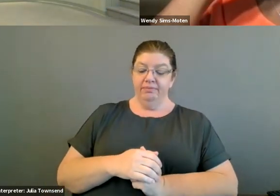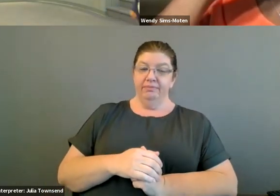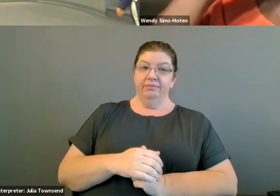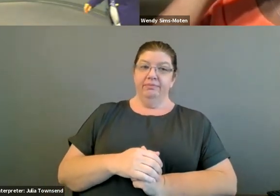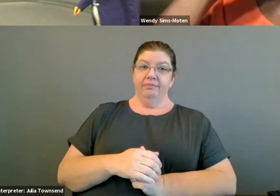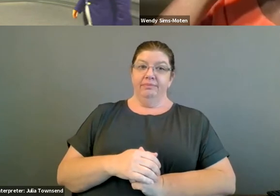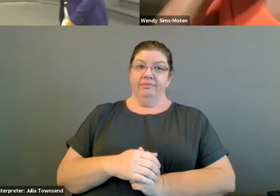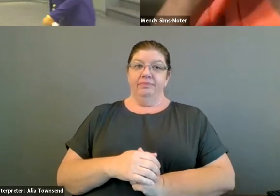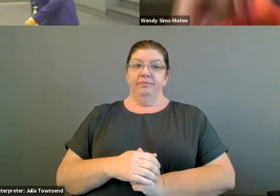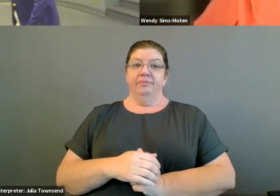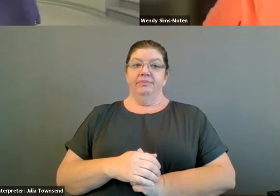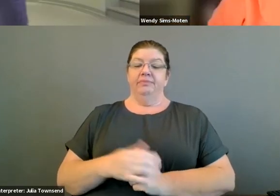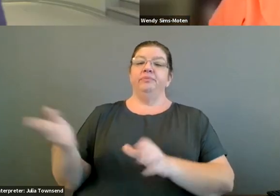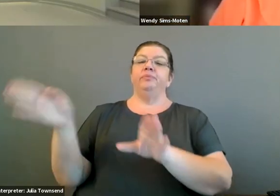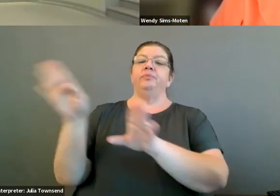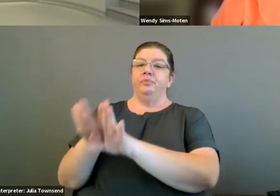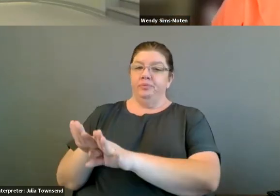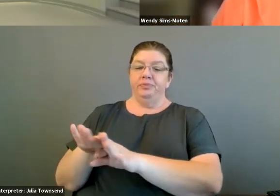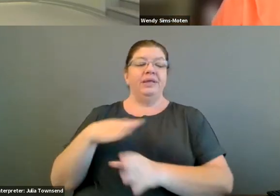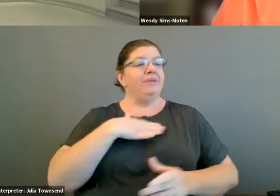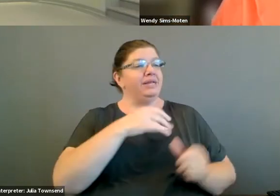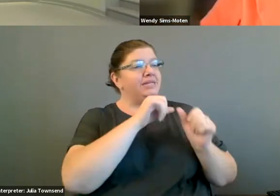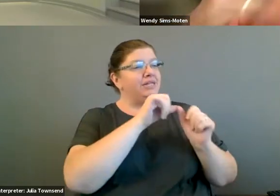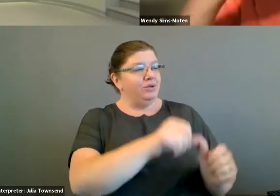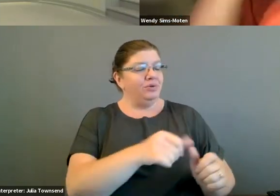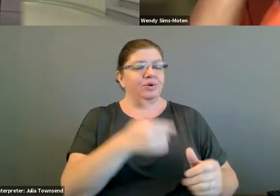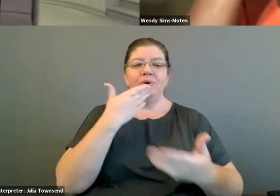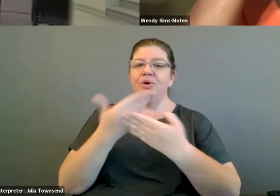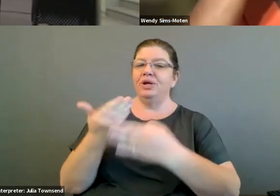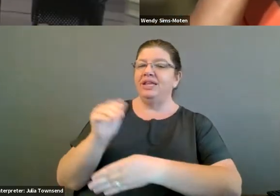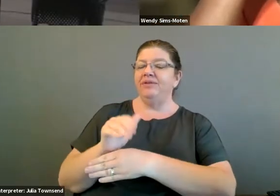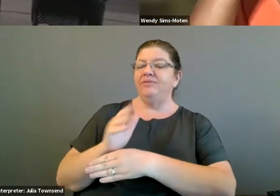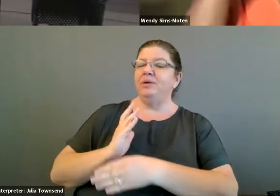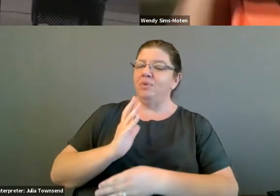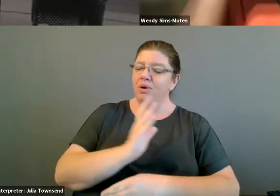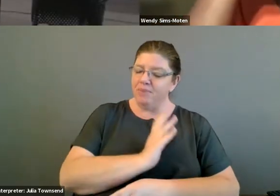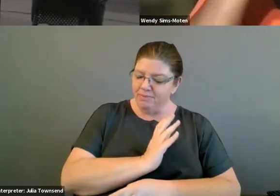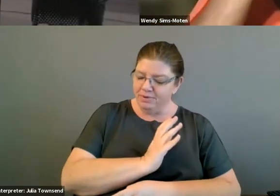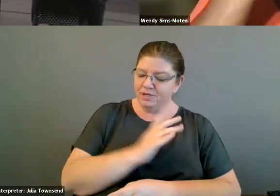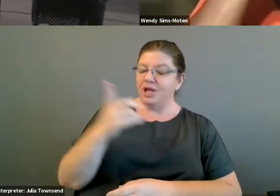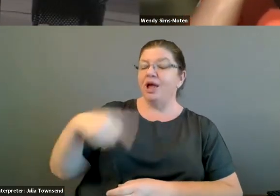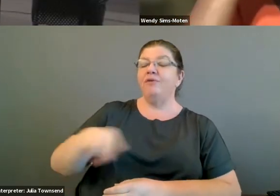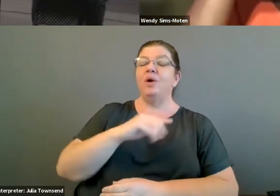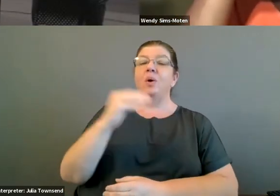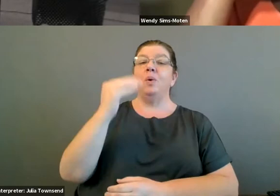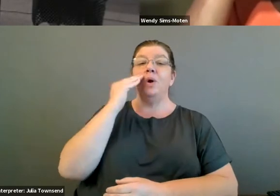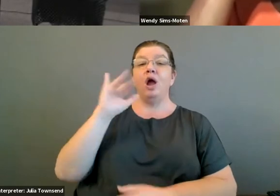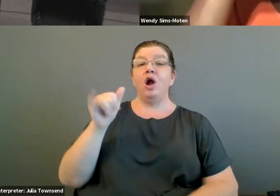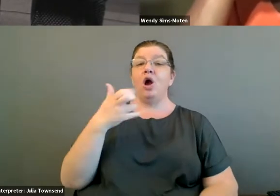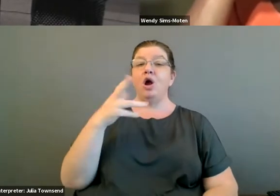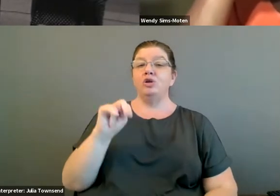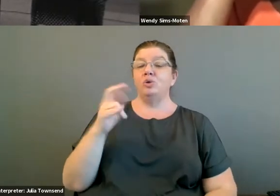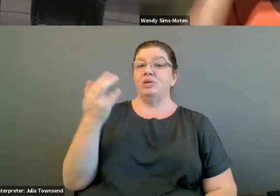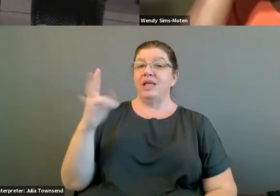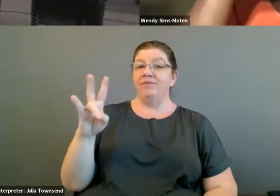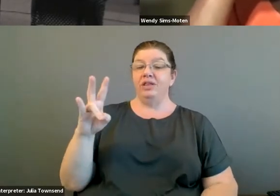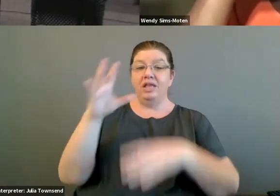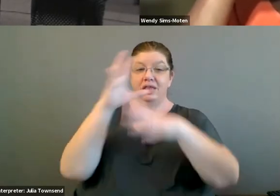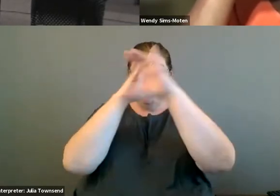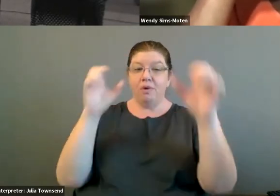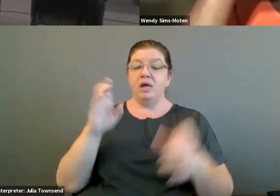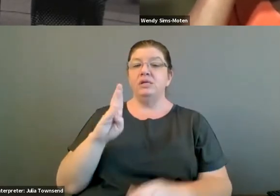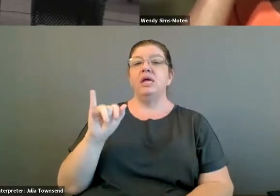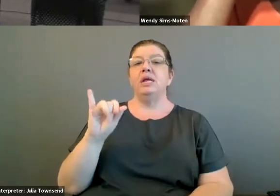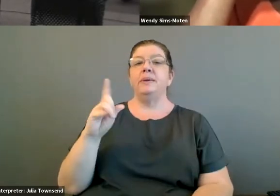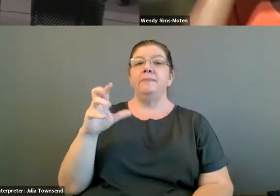Please continue. Great, thank you, and good evening, board members. As you are aware, on June 17th, President Biden declared